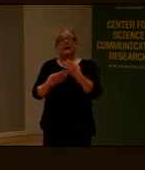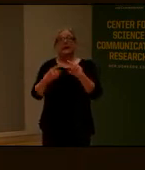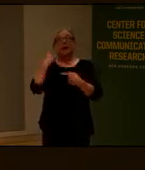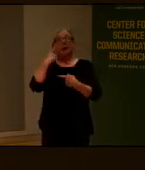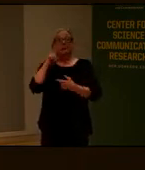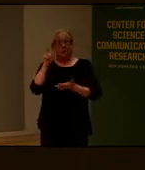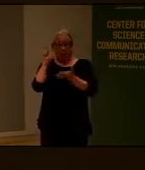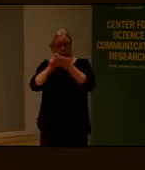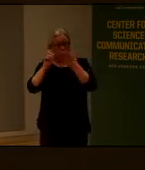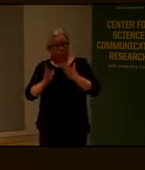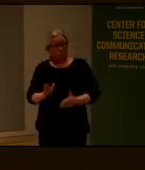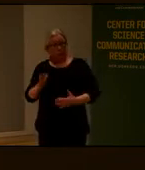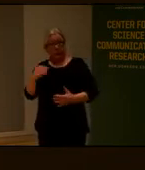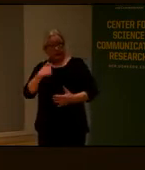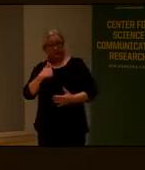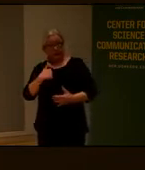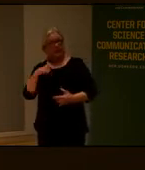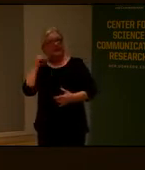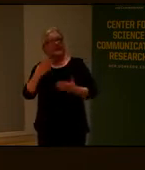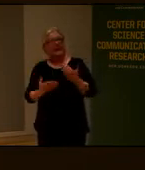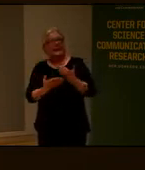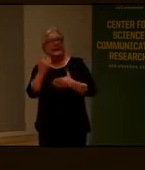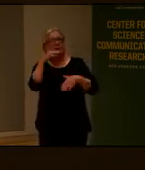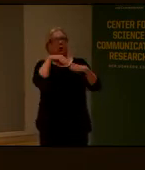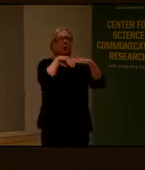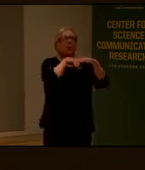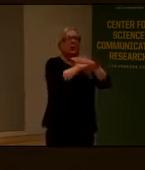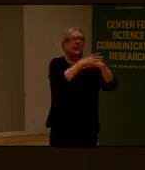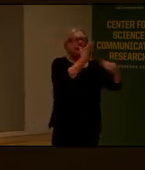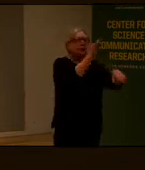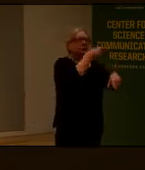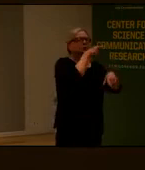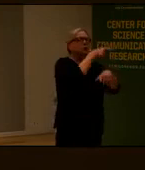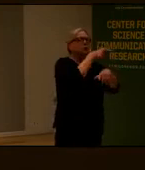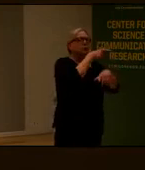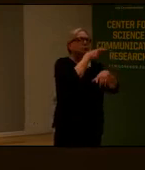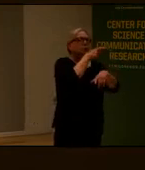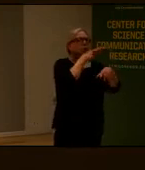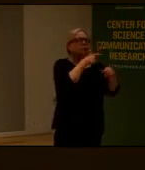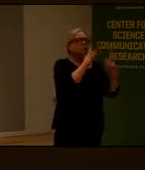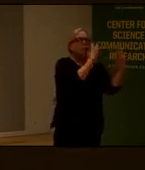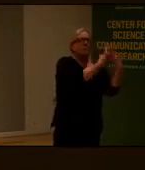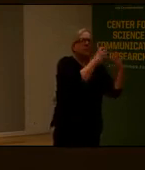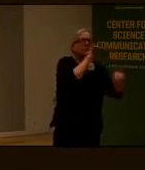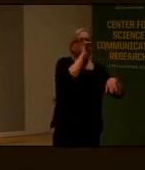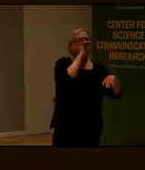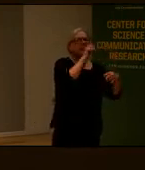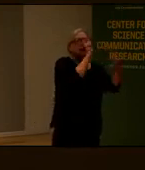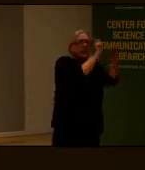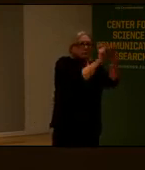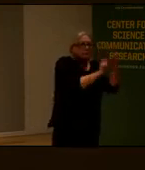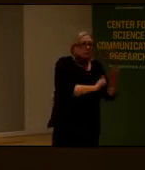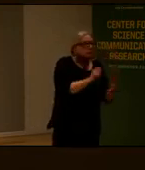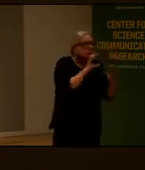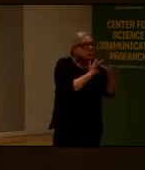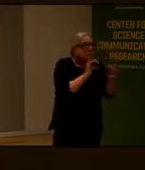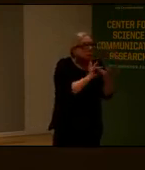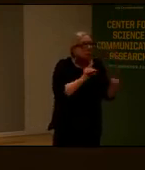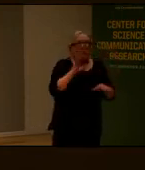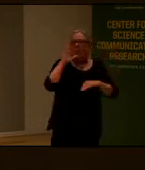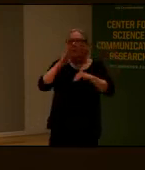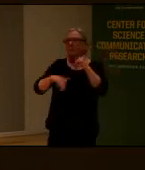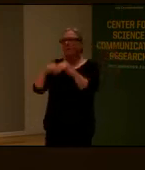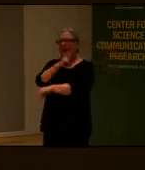journalist, for example. And then we have the world, the other is the pace of